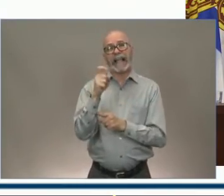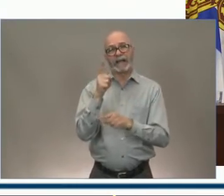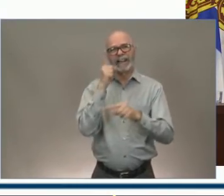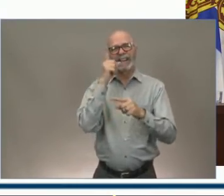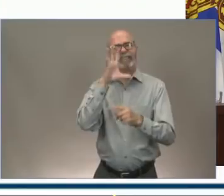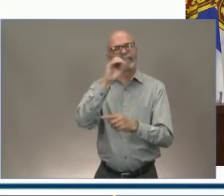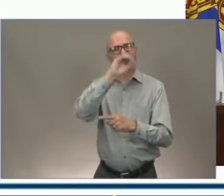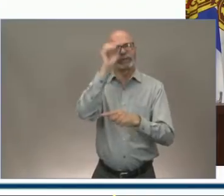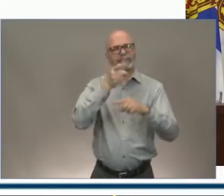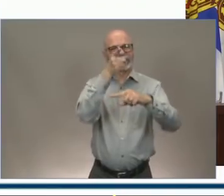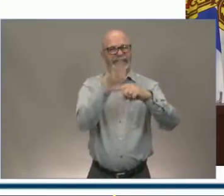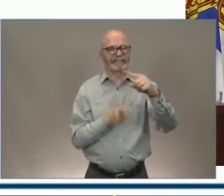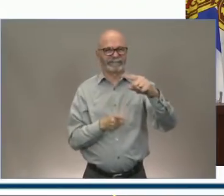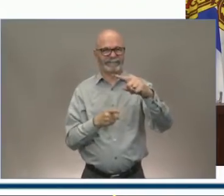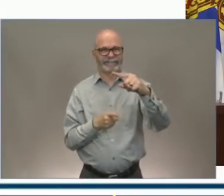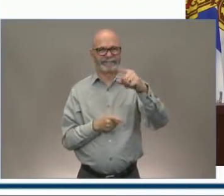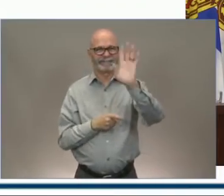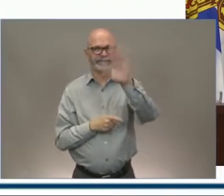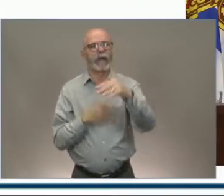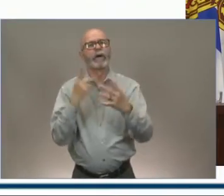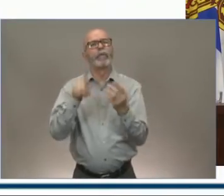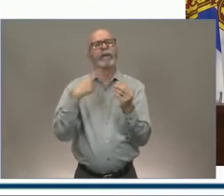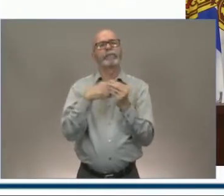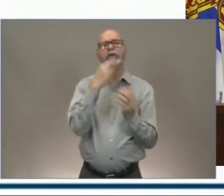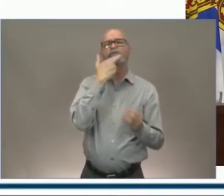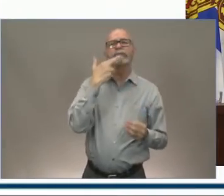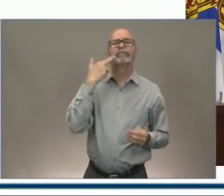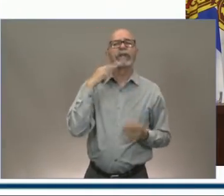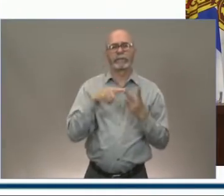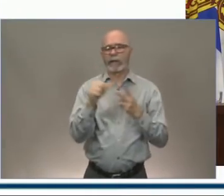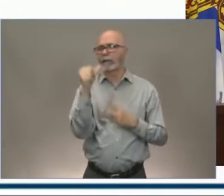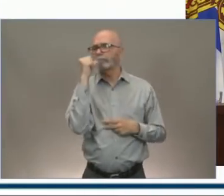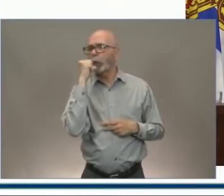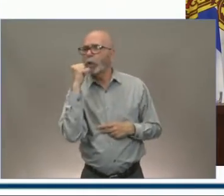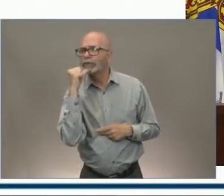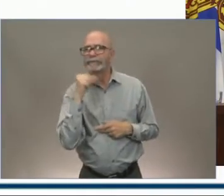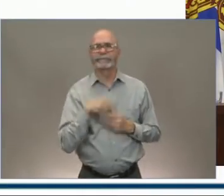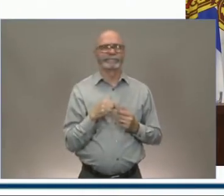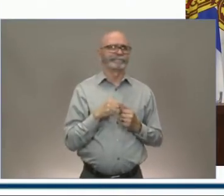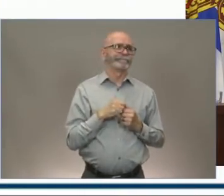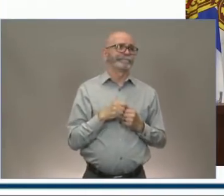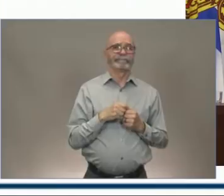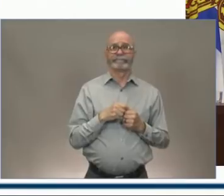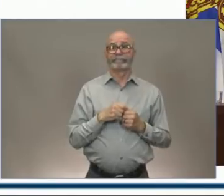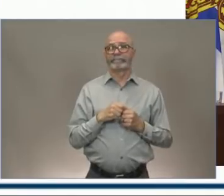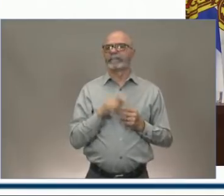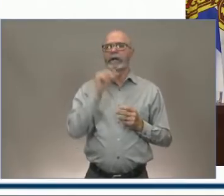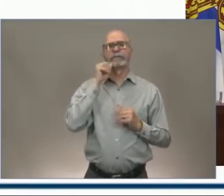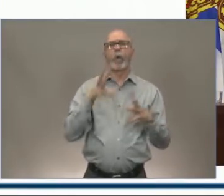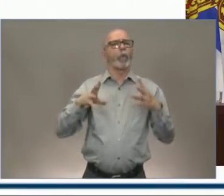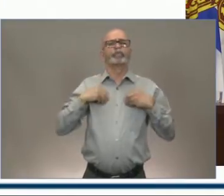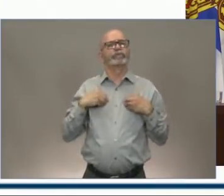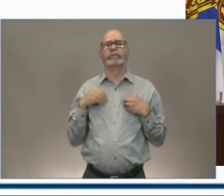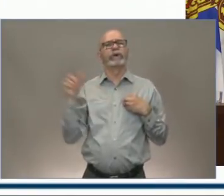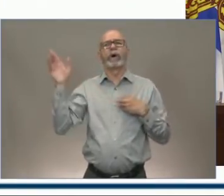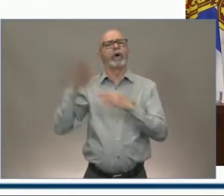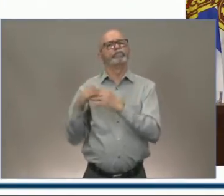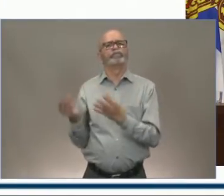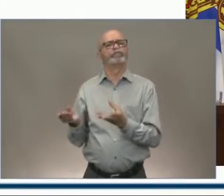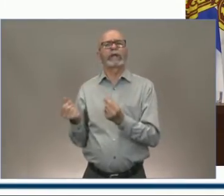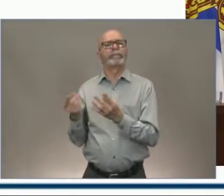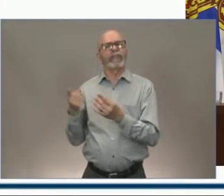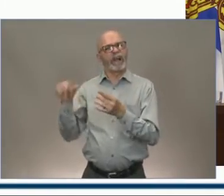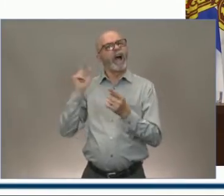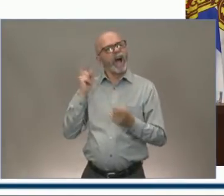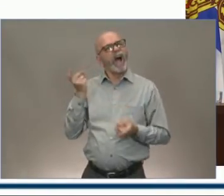those restaurateurs, those bar owners, and other businesses that don't own the property and pay taxes?